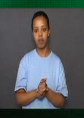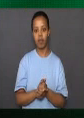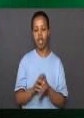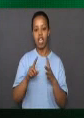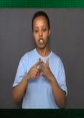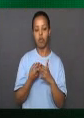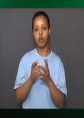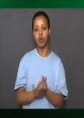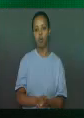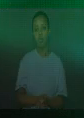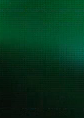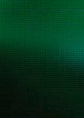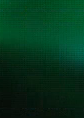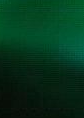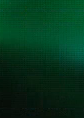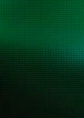Begin.